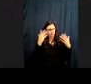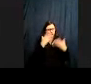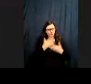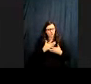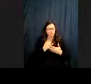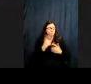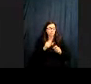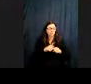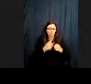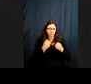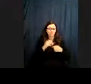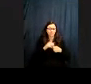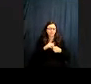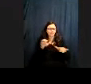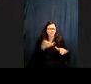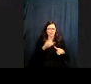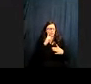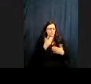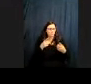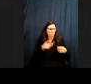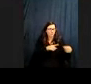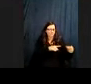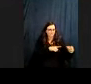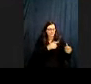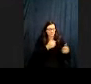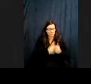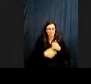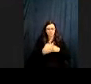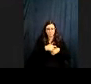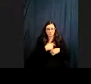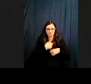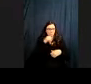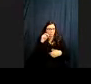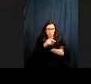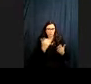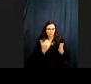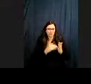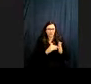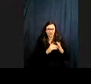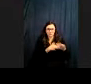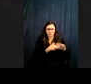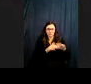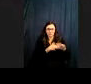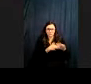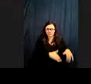breakage in the act of happening every time we don't look again.